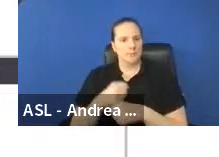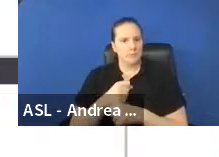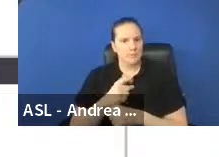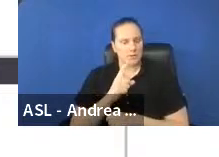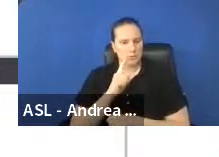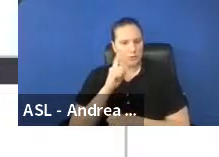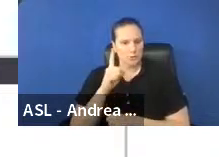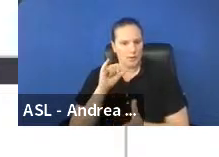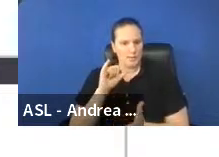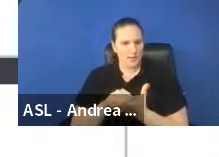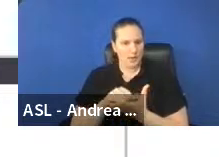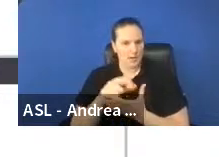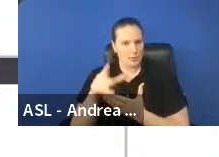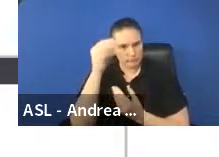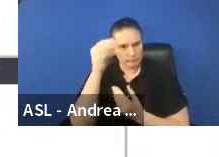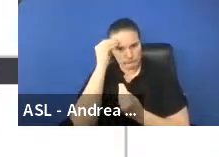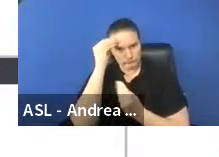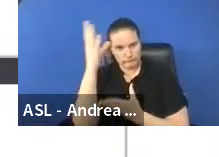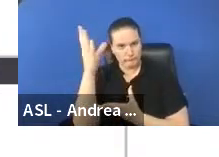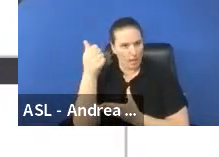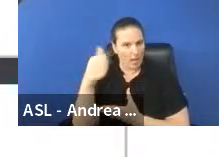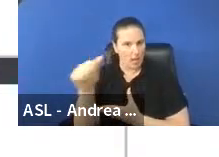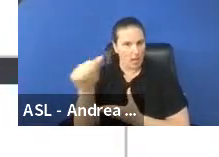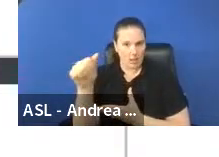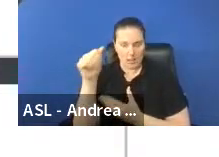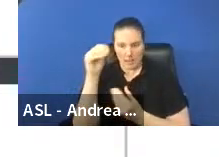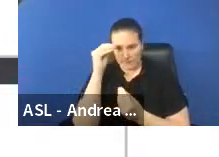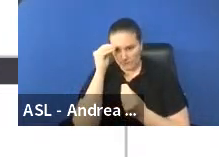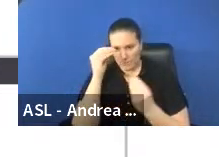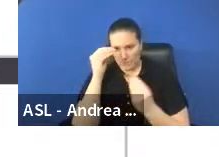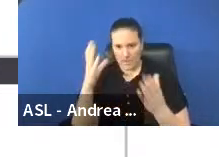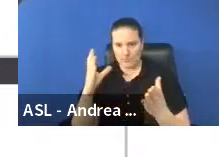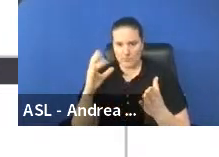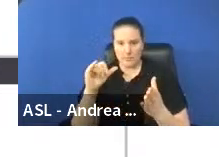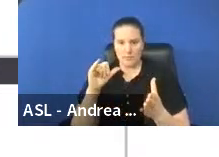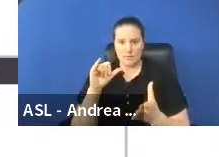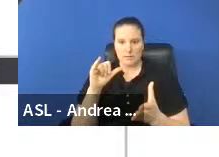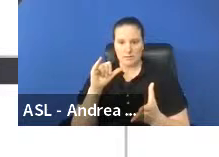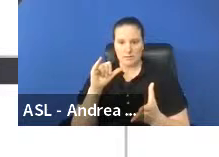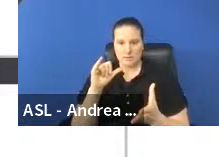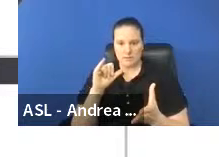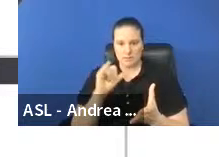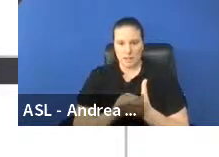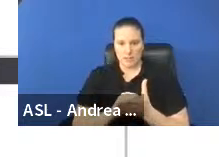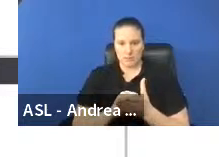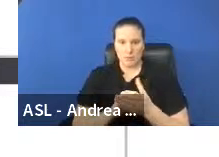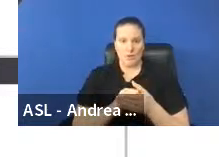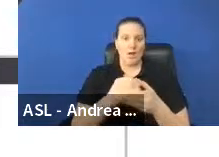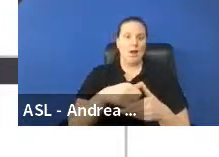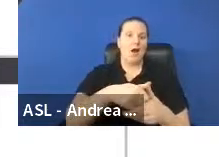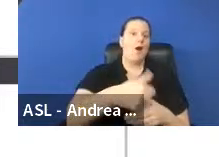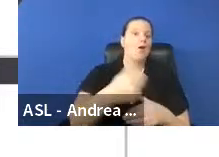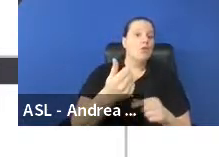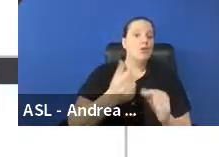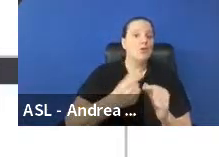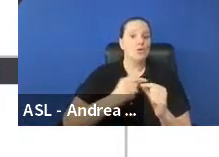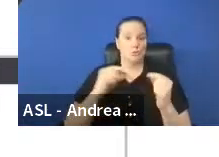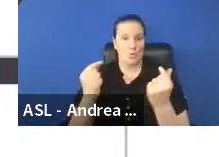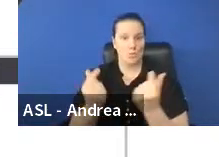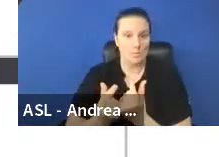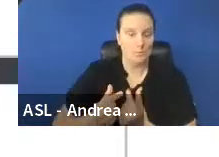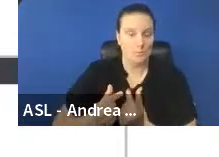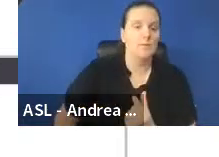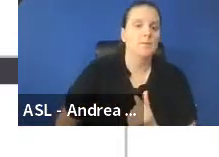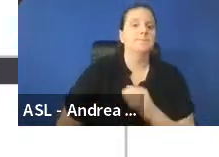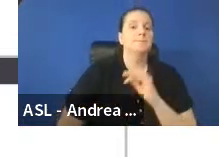that you are informed of any information that's going out to other groups